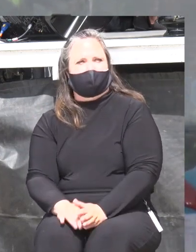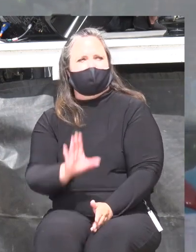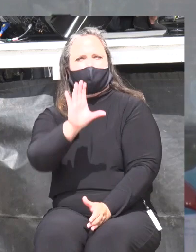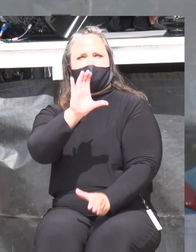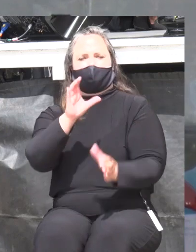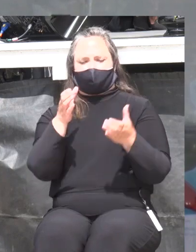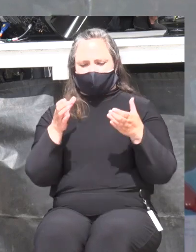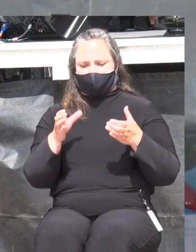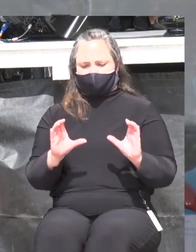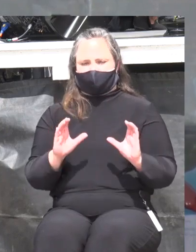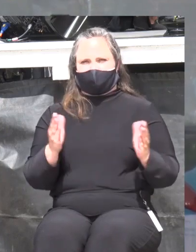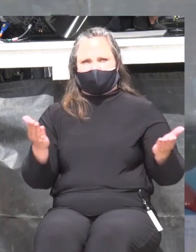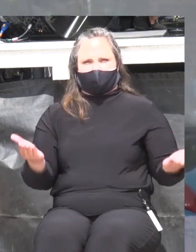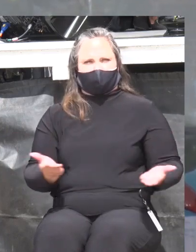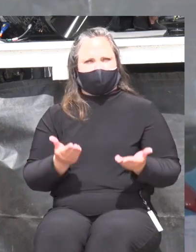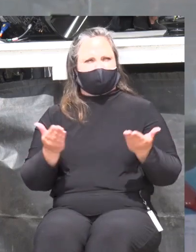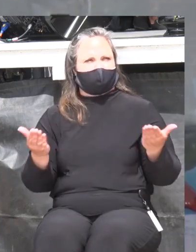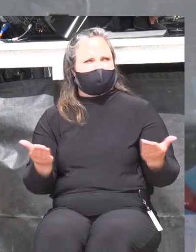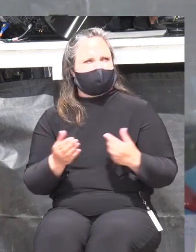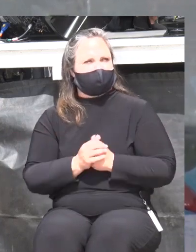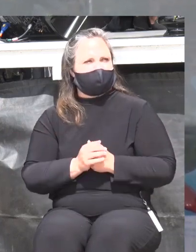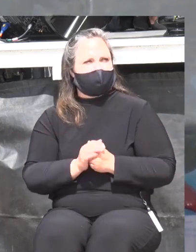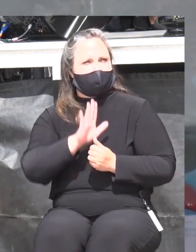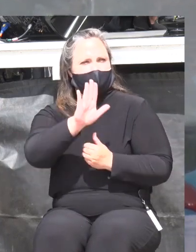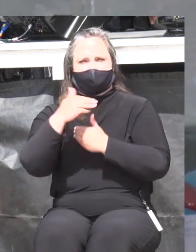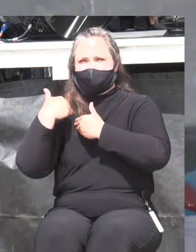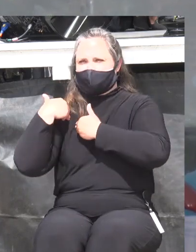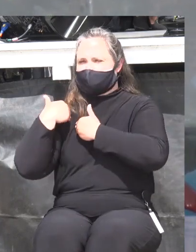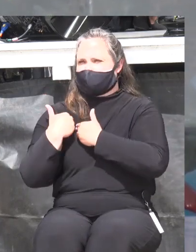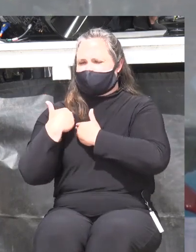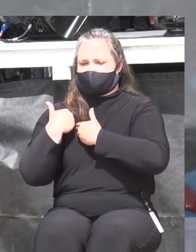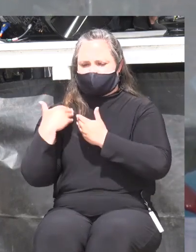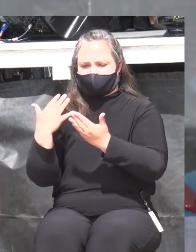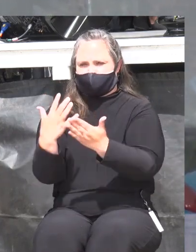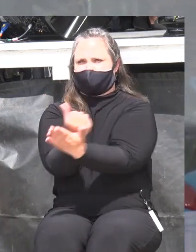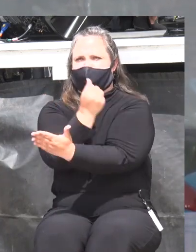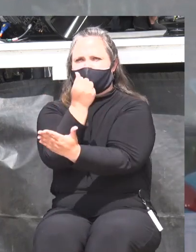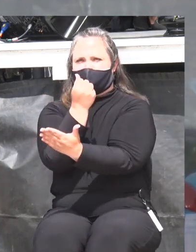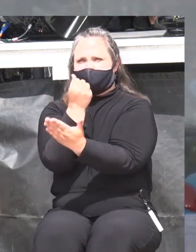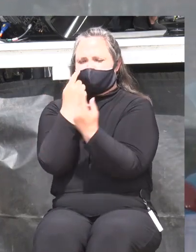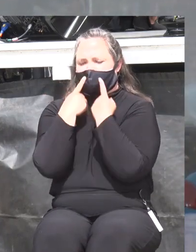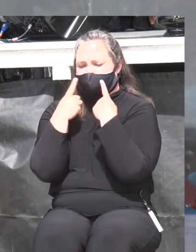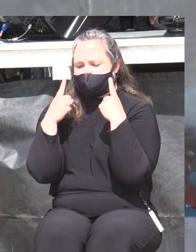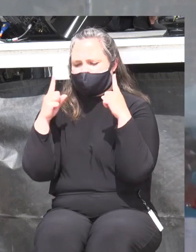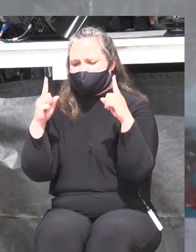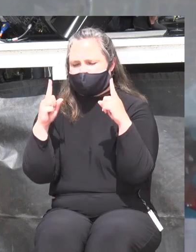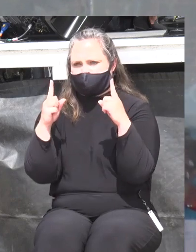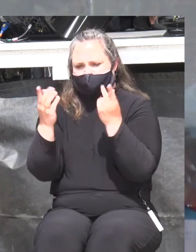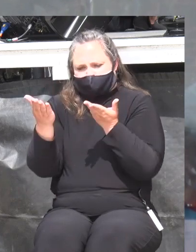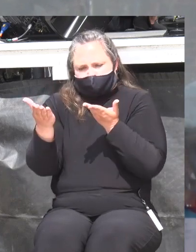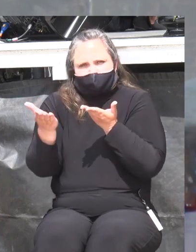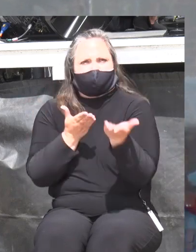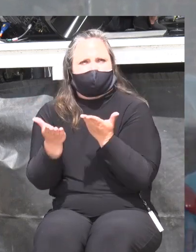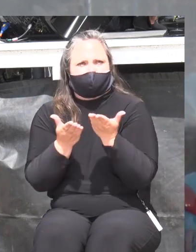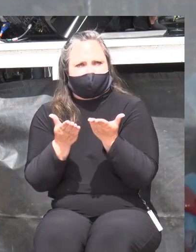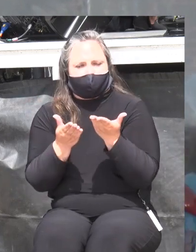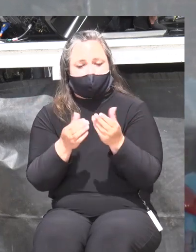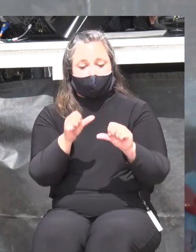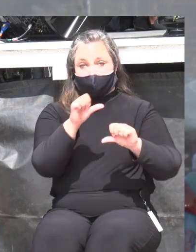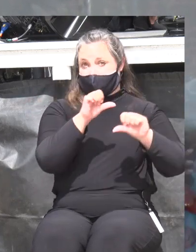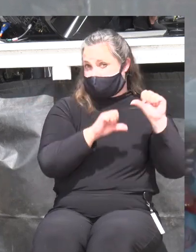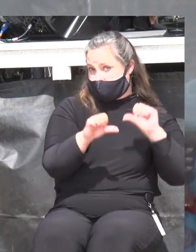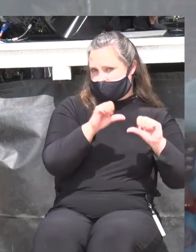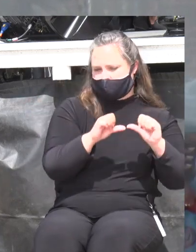chance. Yours is the task of honorable achievement and service in science,